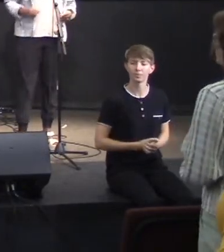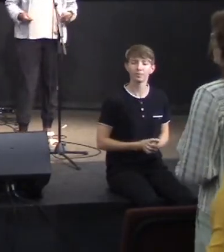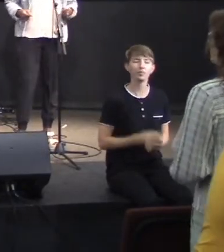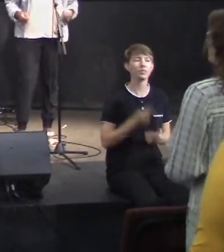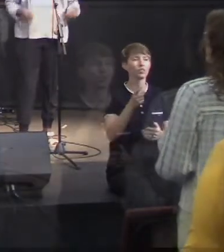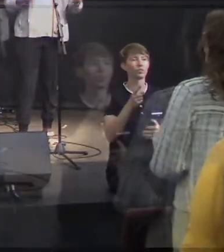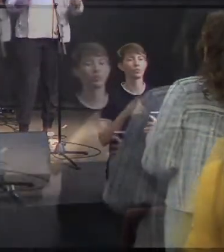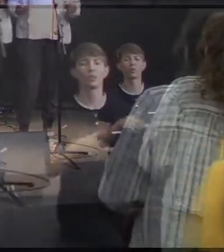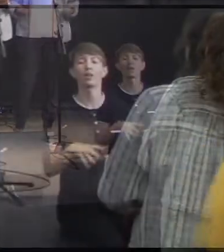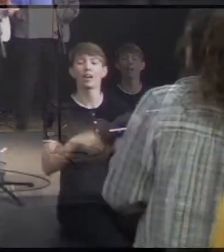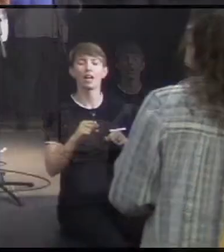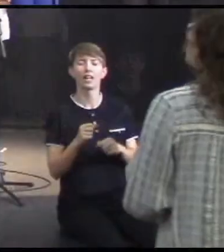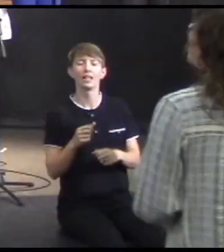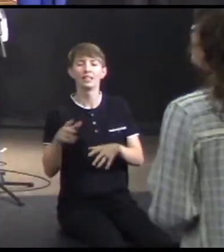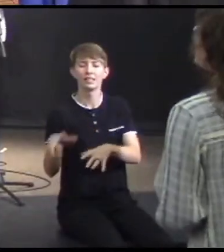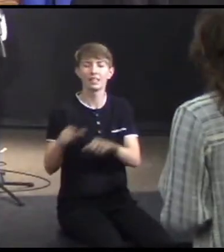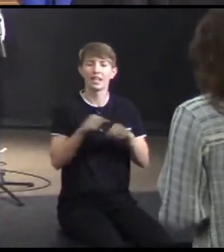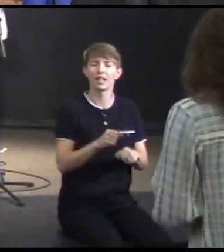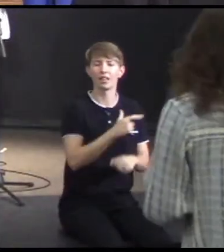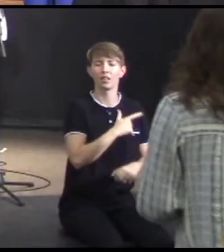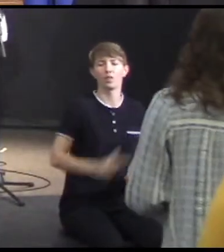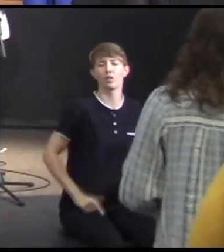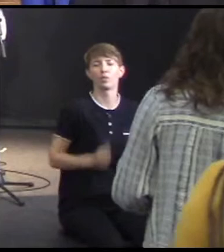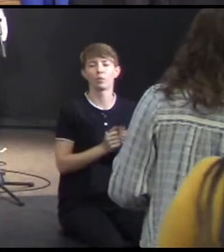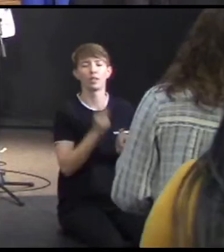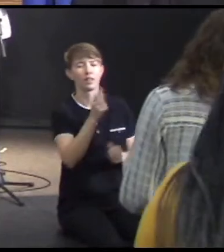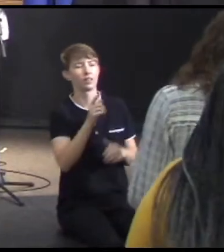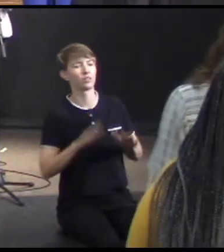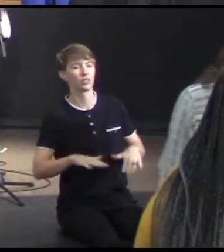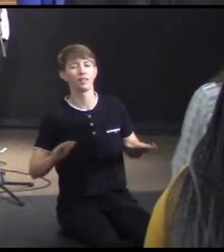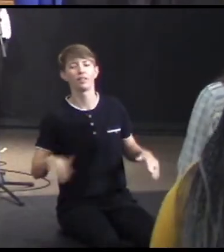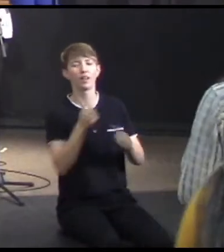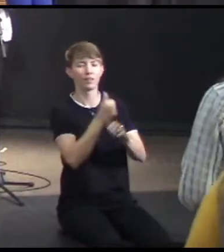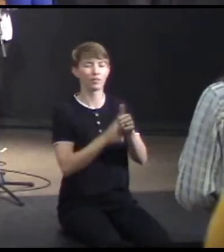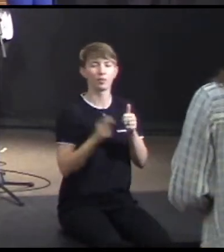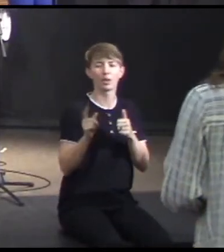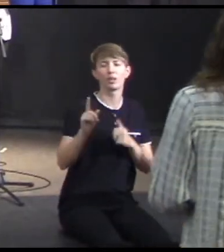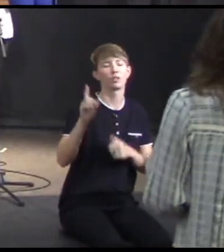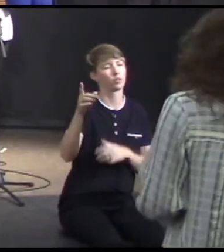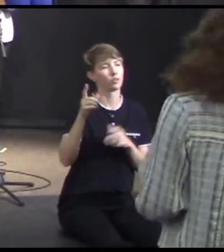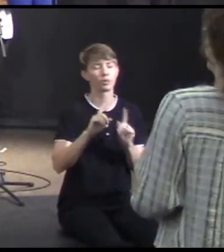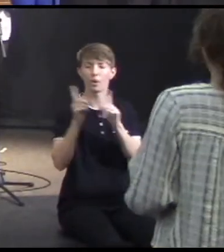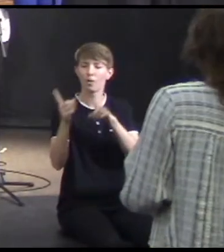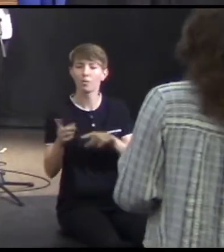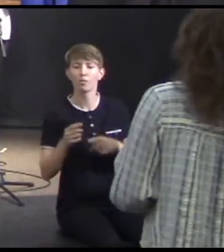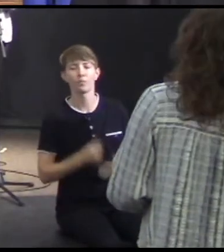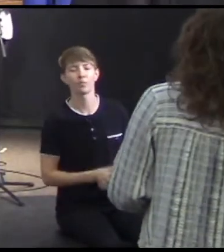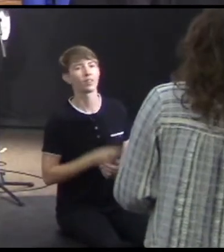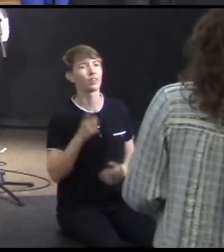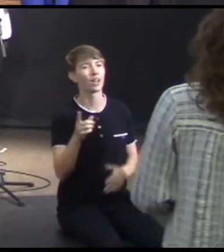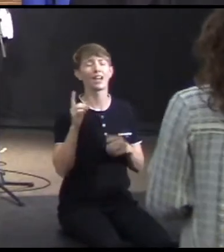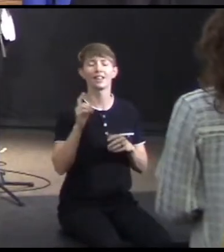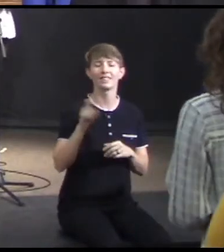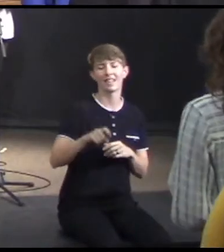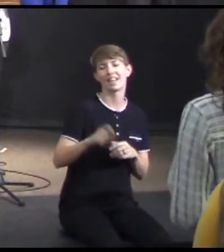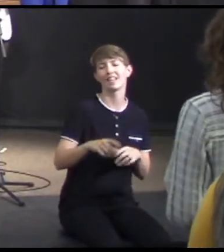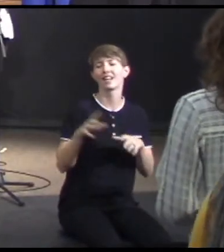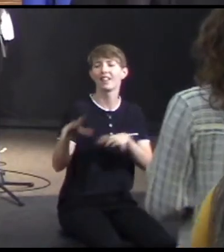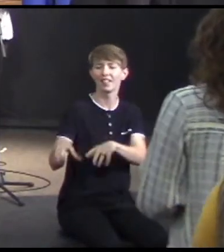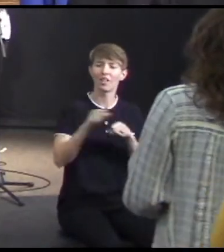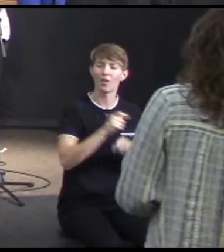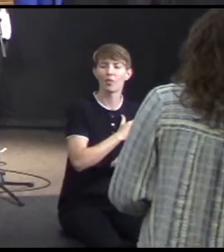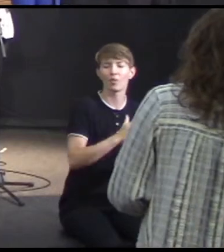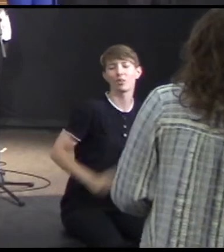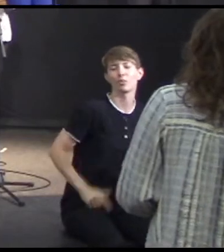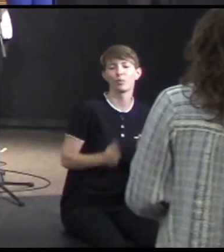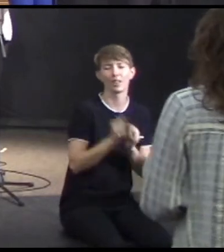You gotta take the Lord with you, children, everywhere you go. You gotta take